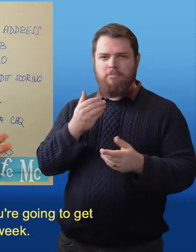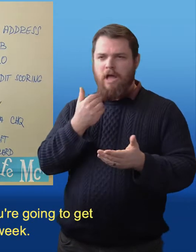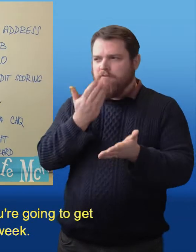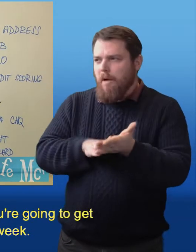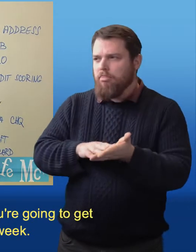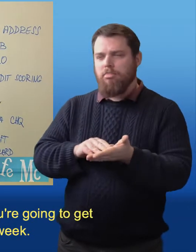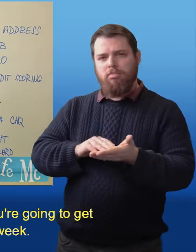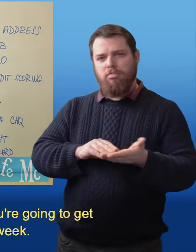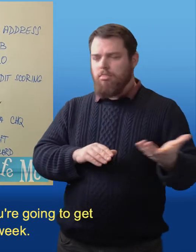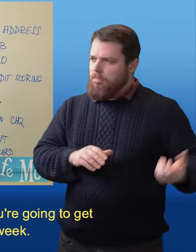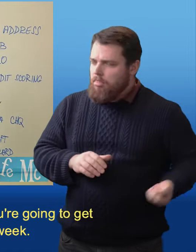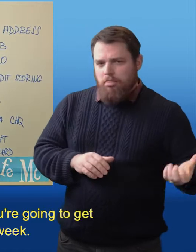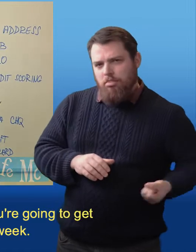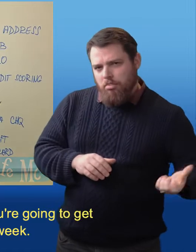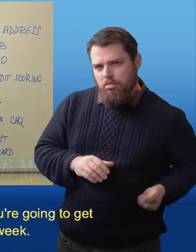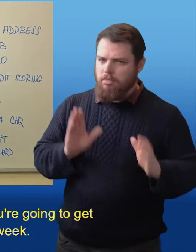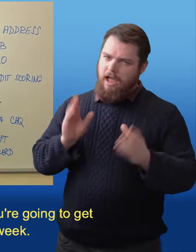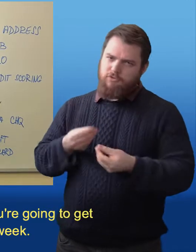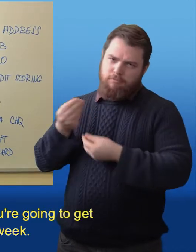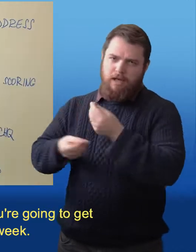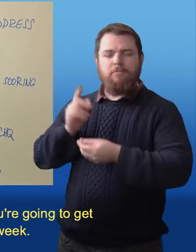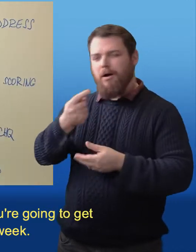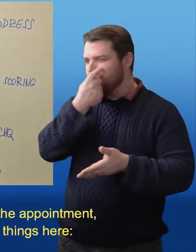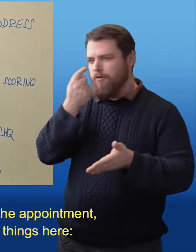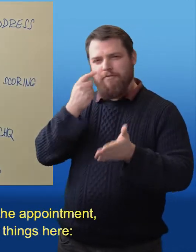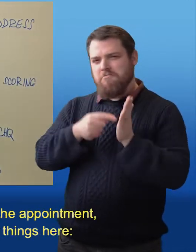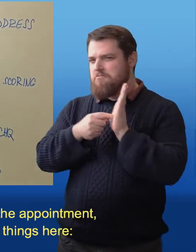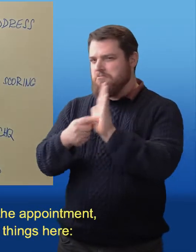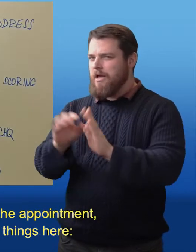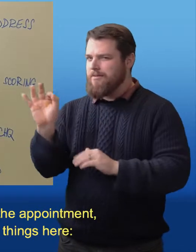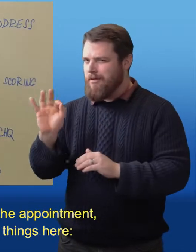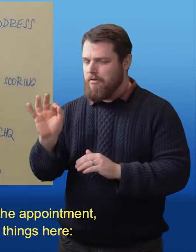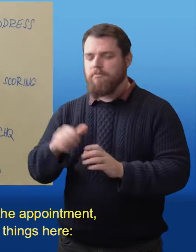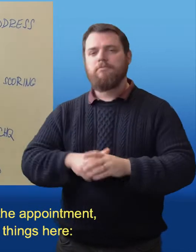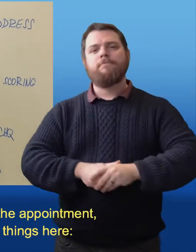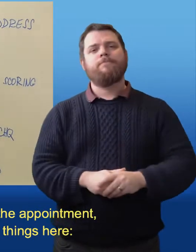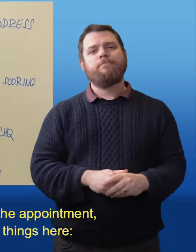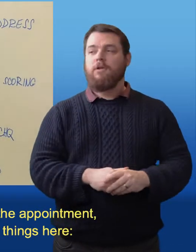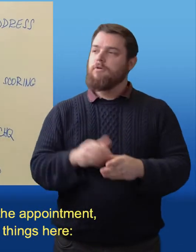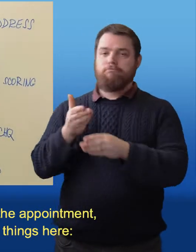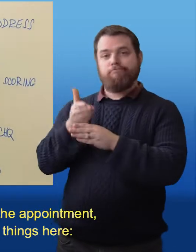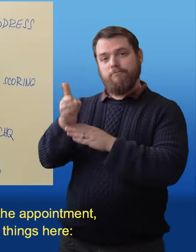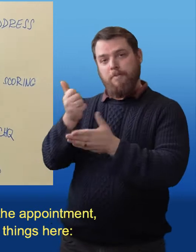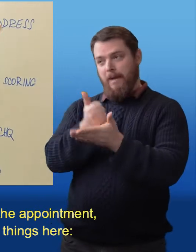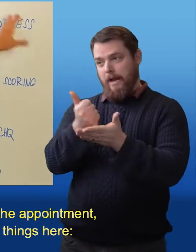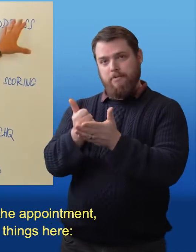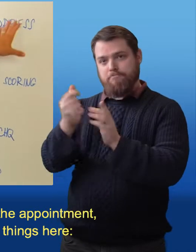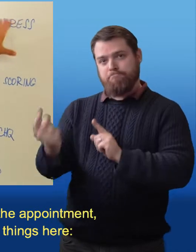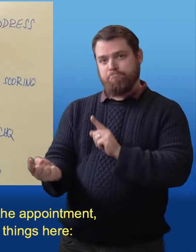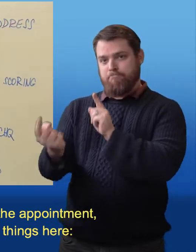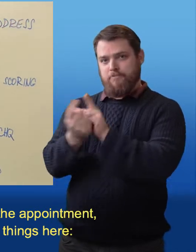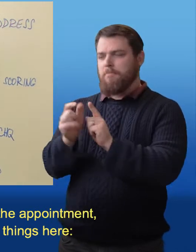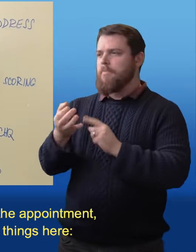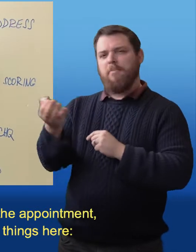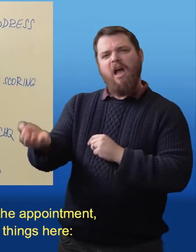roughly how much you're gonna get per month or per week. Then in the bank, while in the appointment, they'll ask you